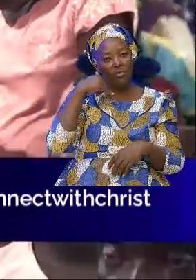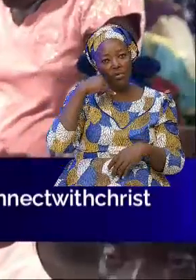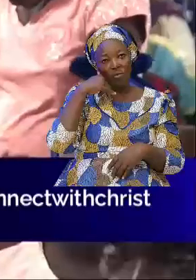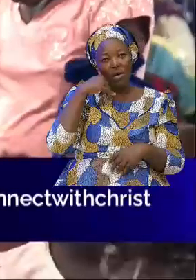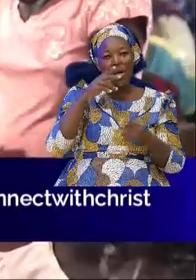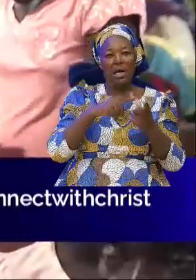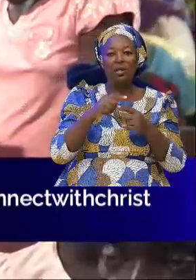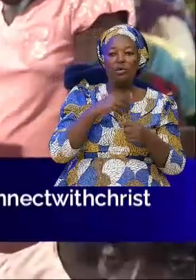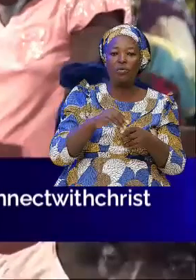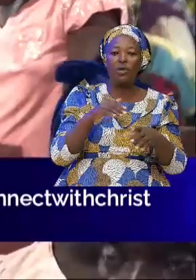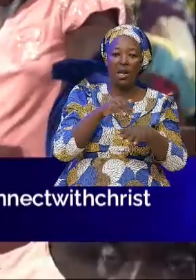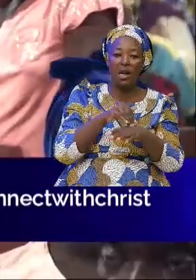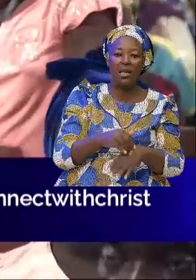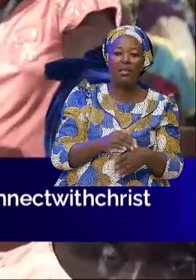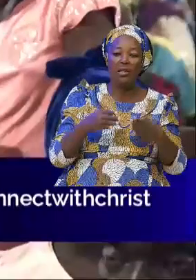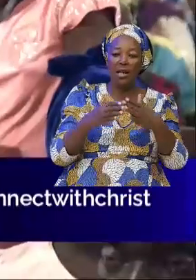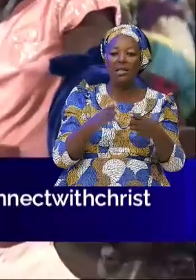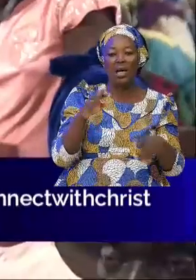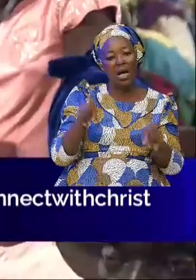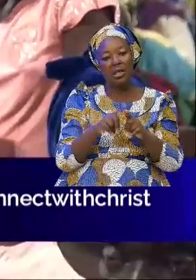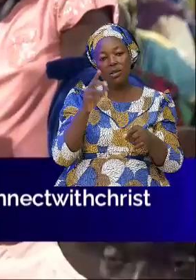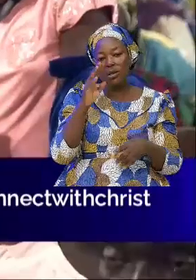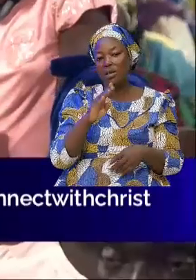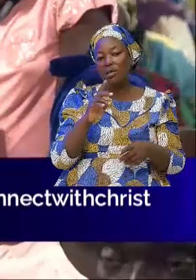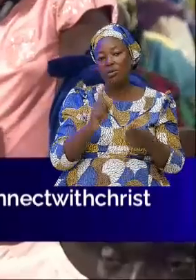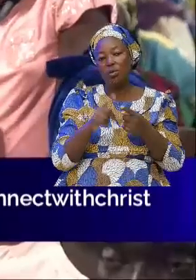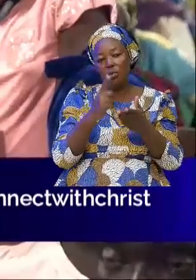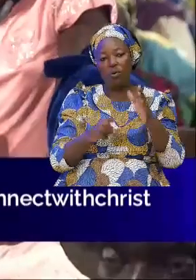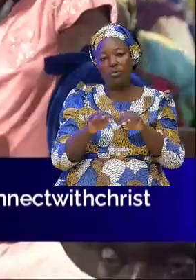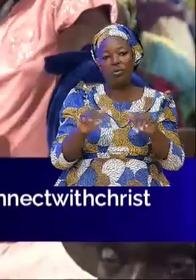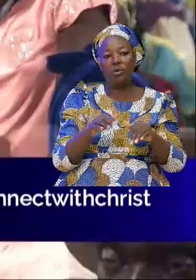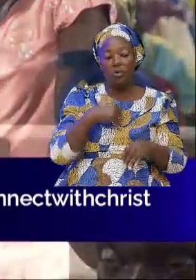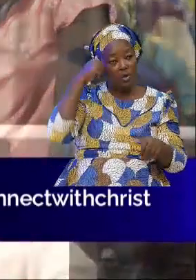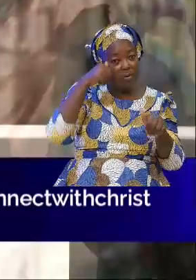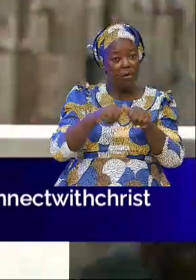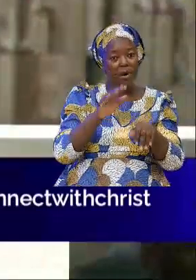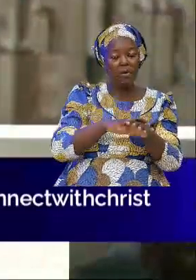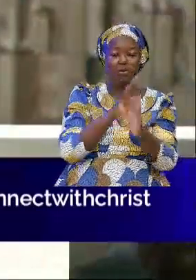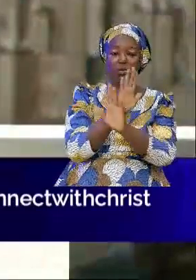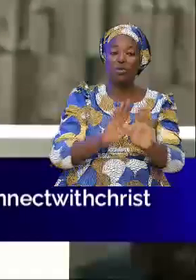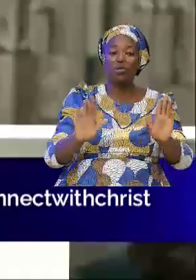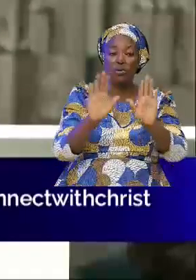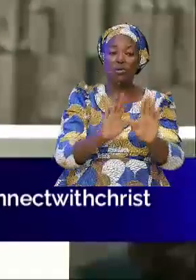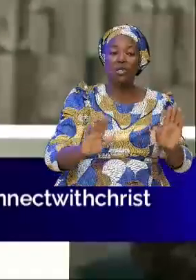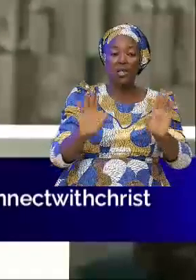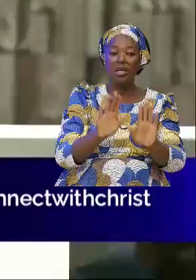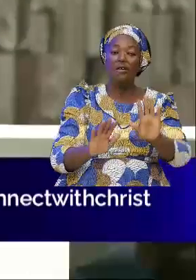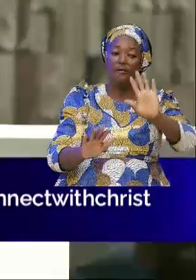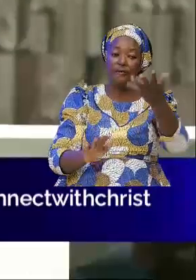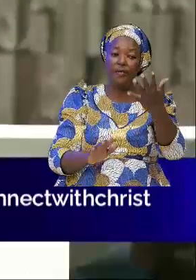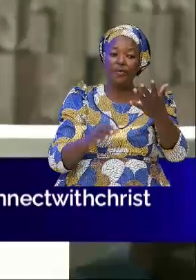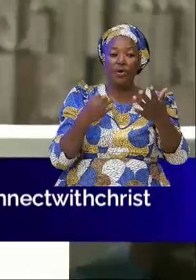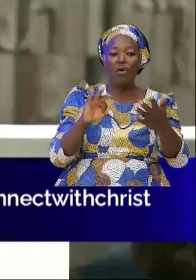displayed, or you can call and you'll be directed as what to do. And remember, on